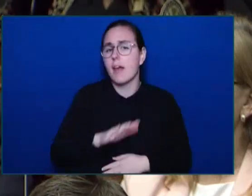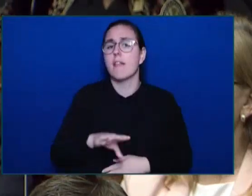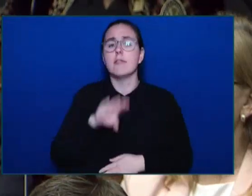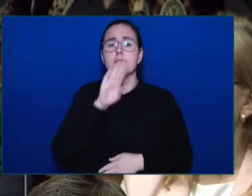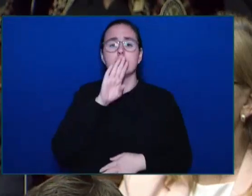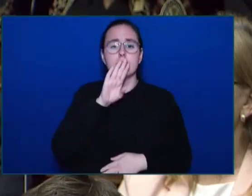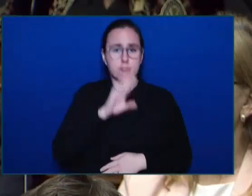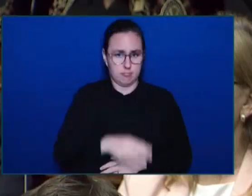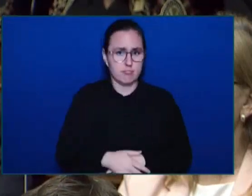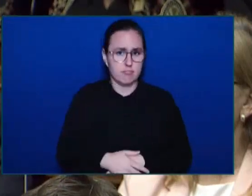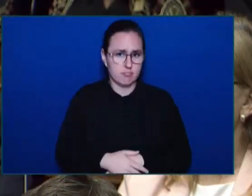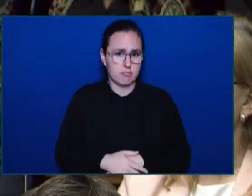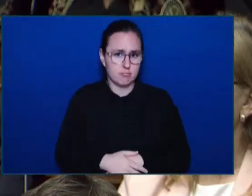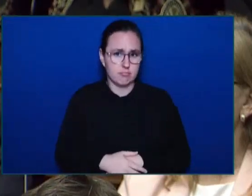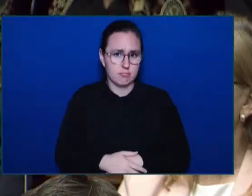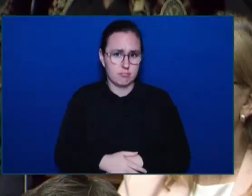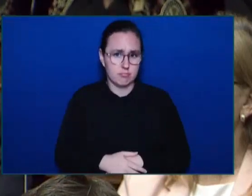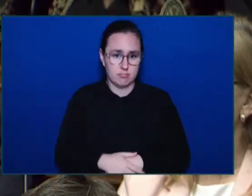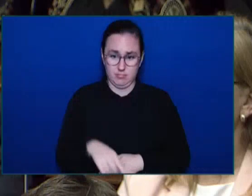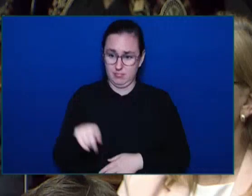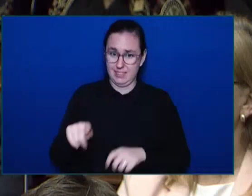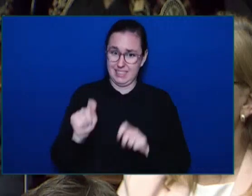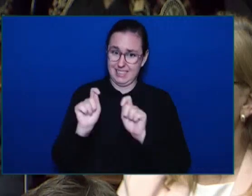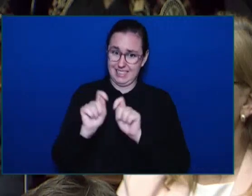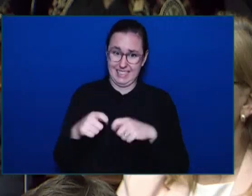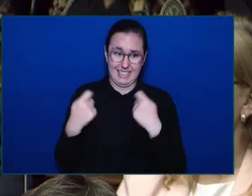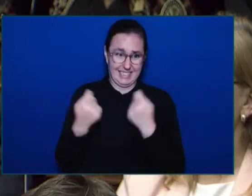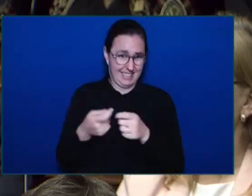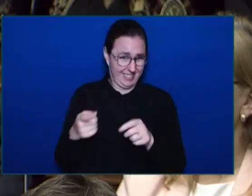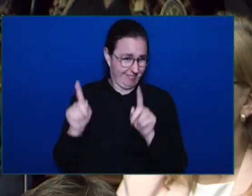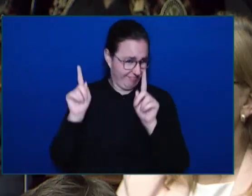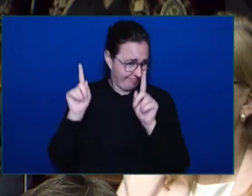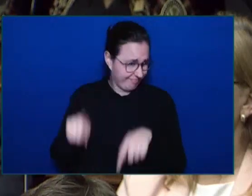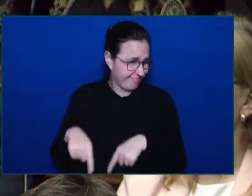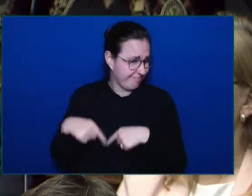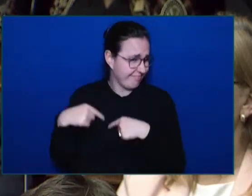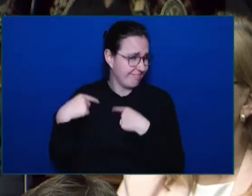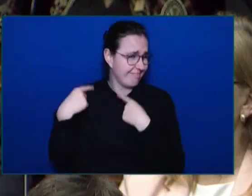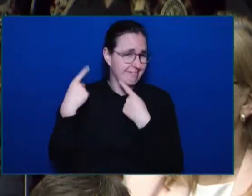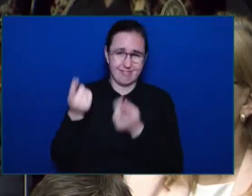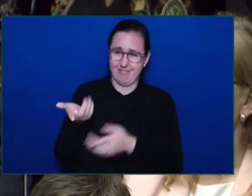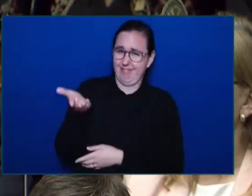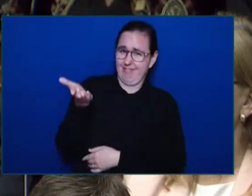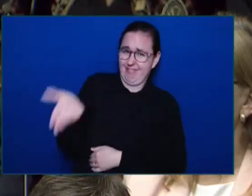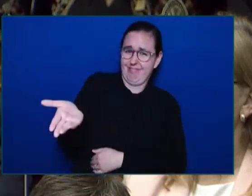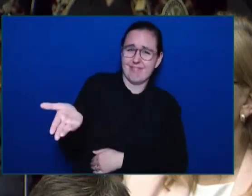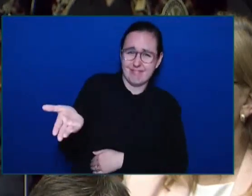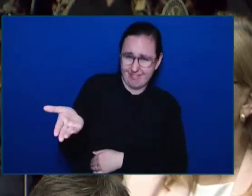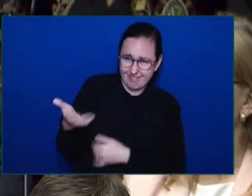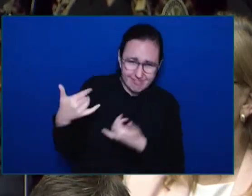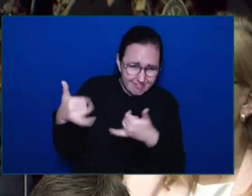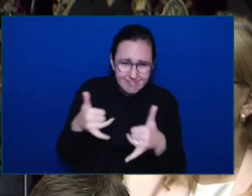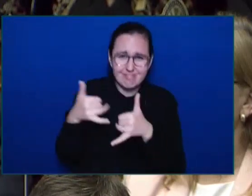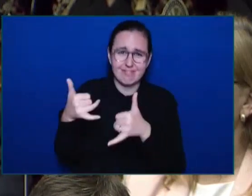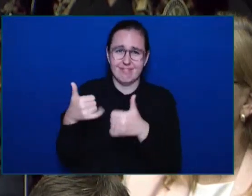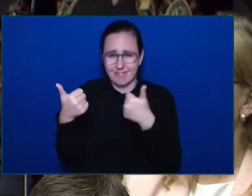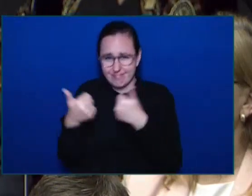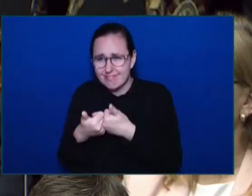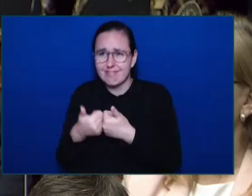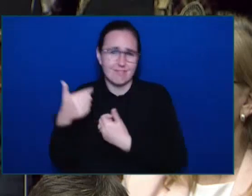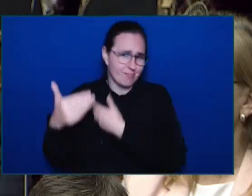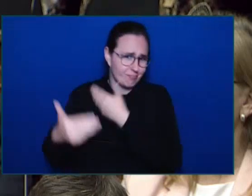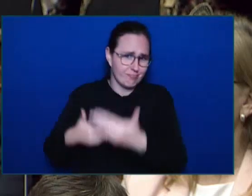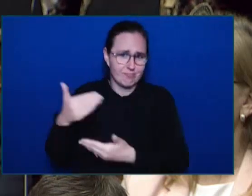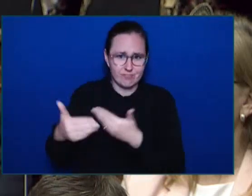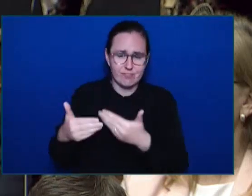and I acknowledge, this has been a team that has been around for a very, very long time. There have been certainly been disappointment around this decision